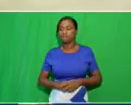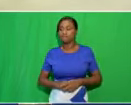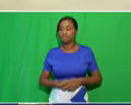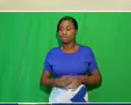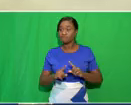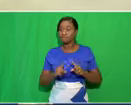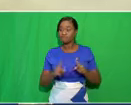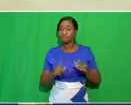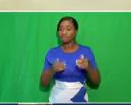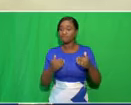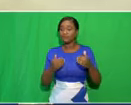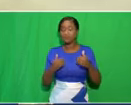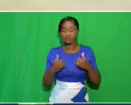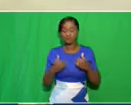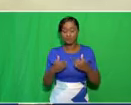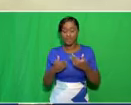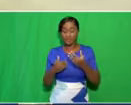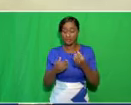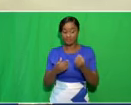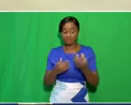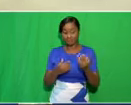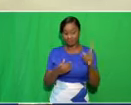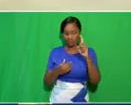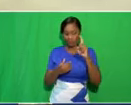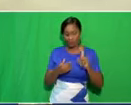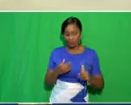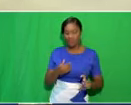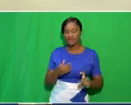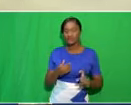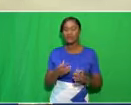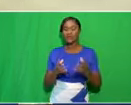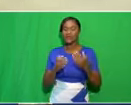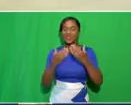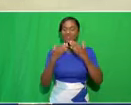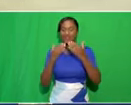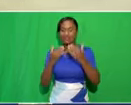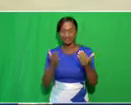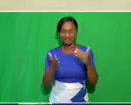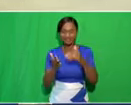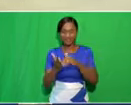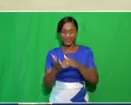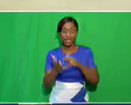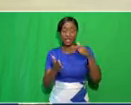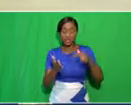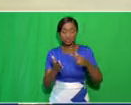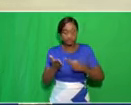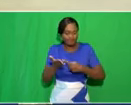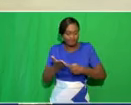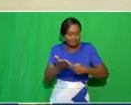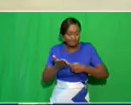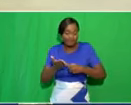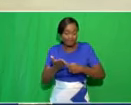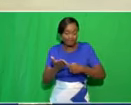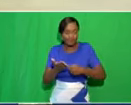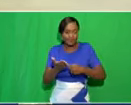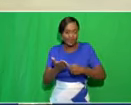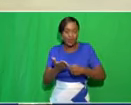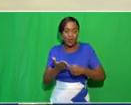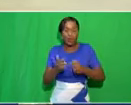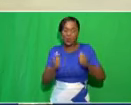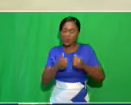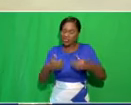have a number of questions, and we want to thank you again. Once again, this is a consultation, and what is a consultation without